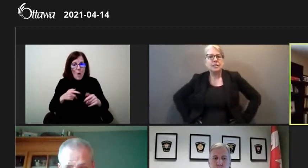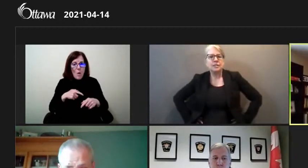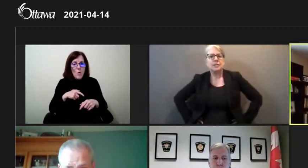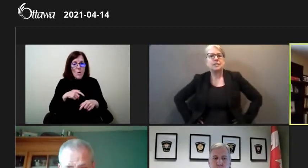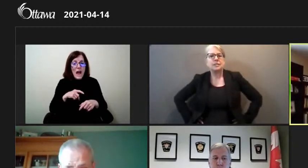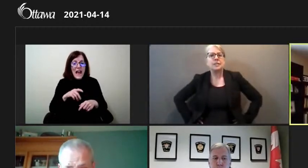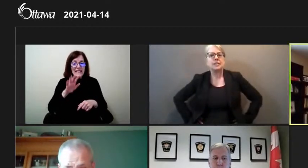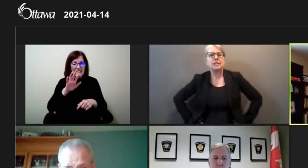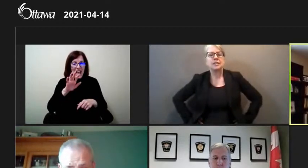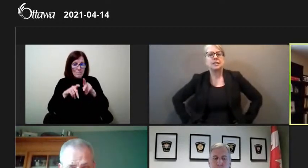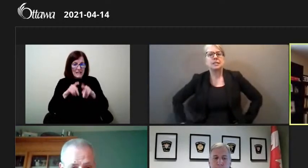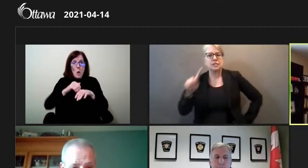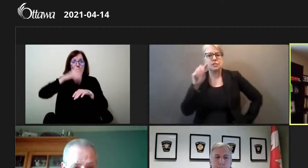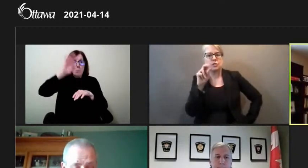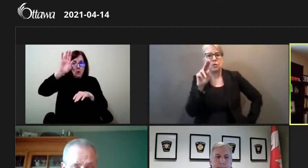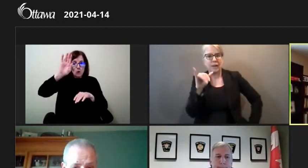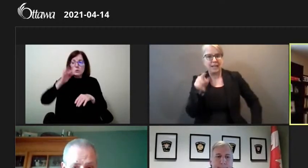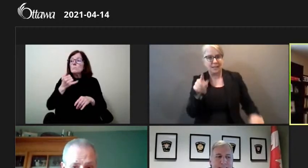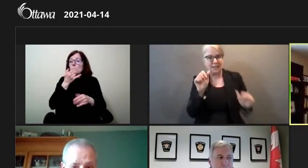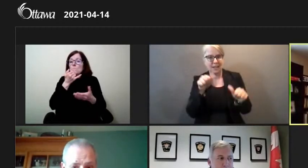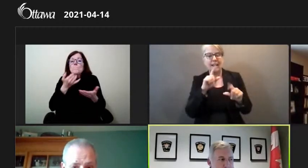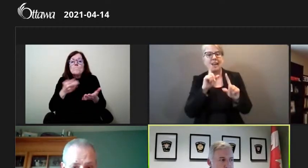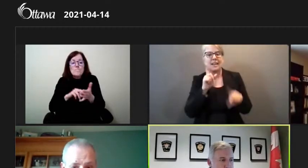Tony, is that something that you can?